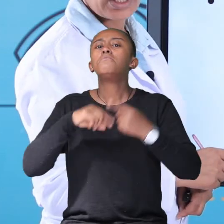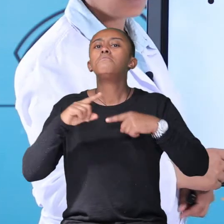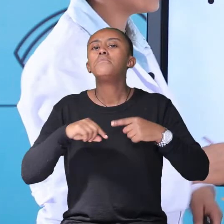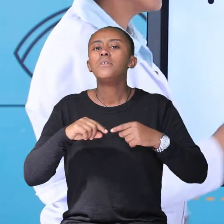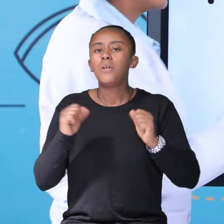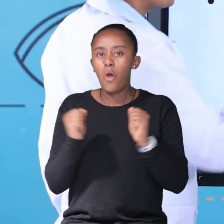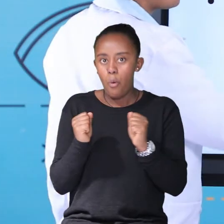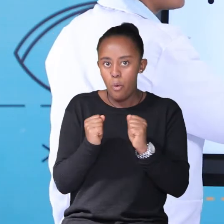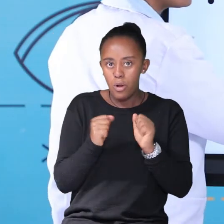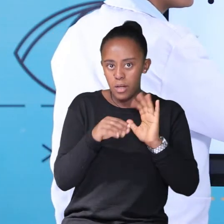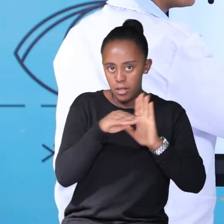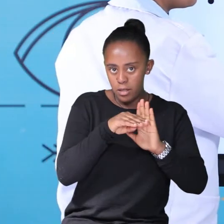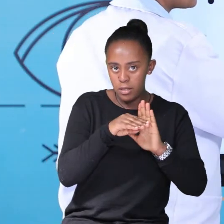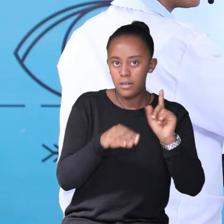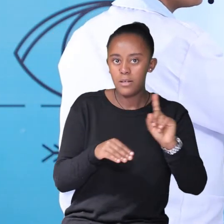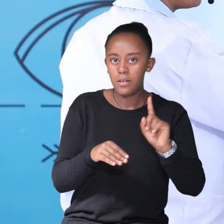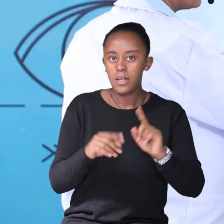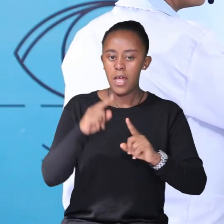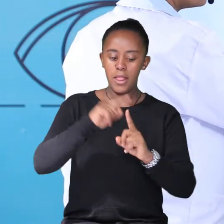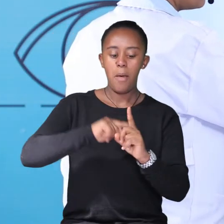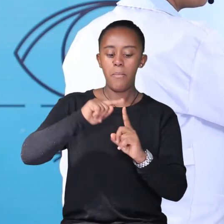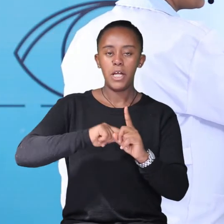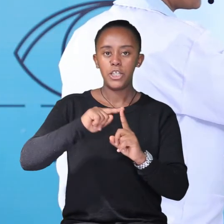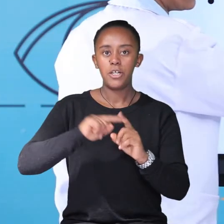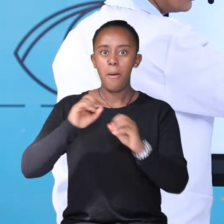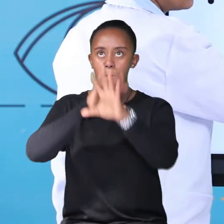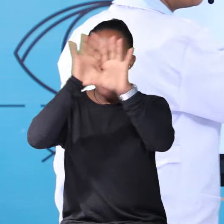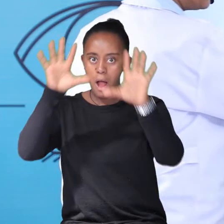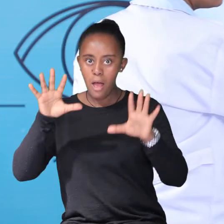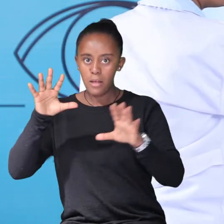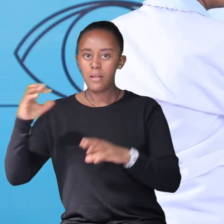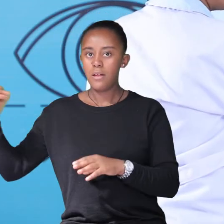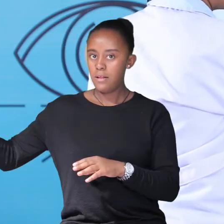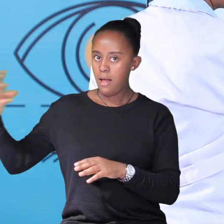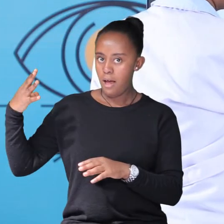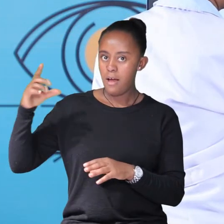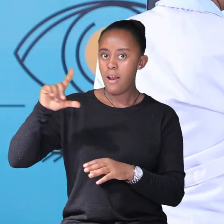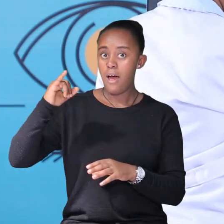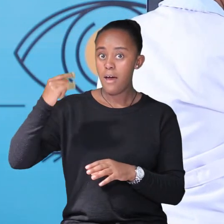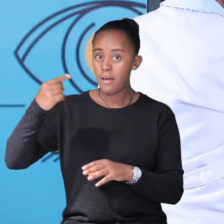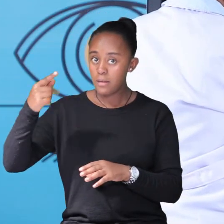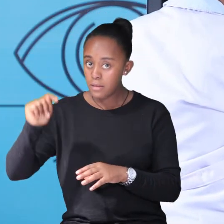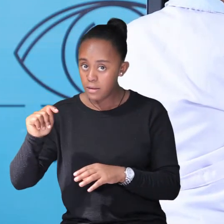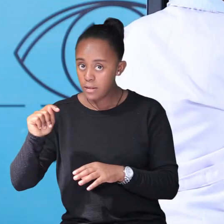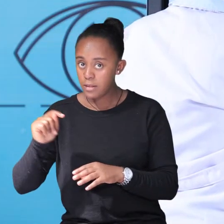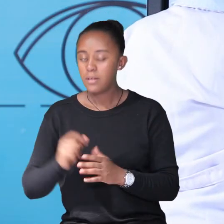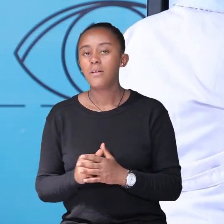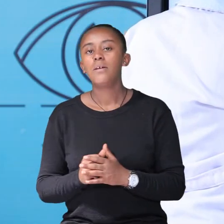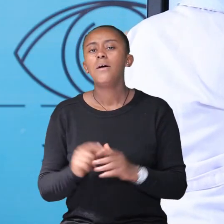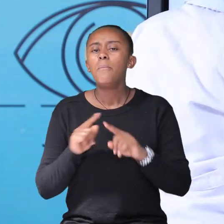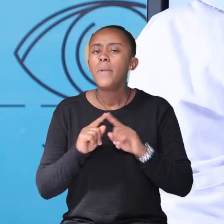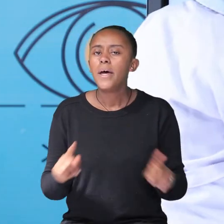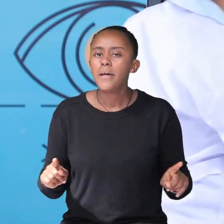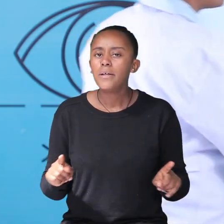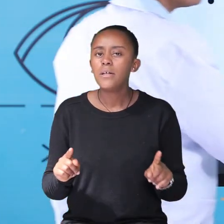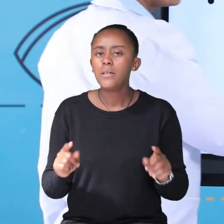what will happen? Cold represent what? Temperature. Bright represent light intensity.